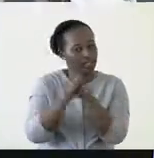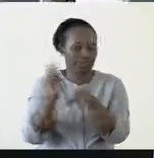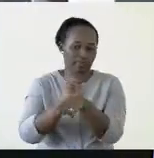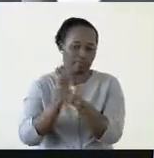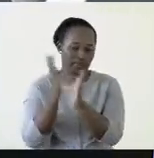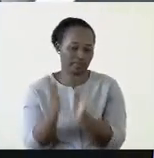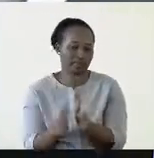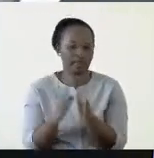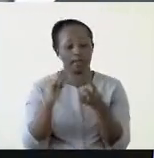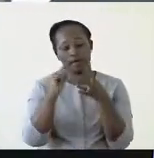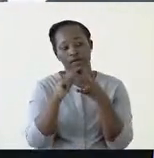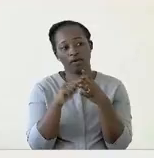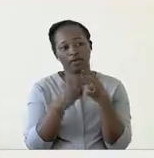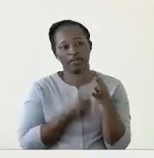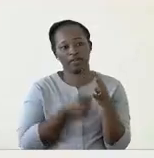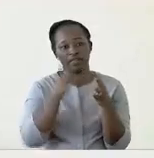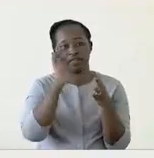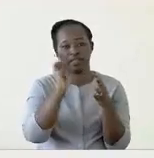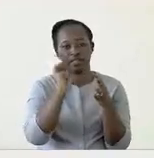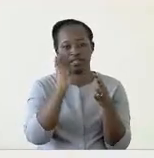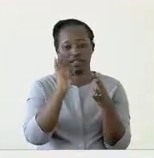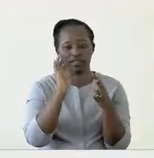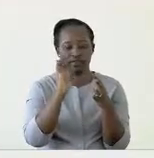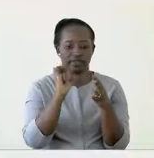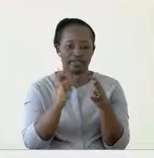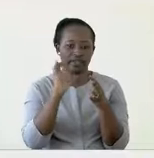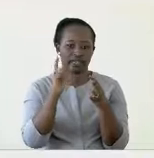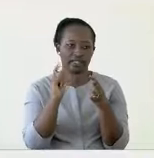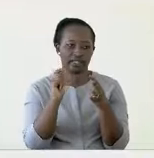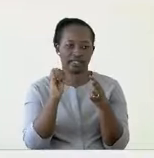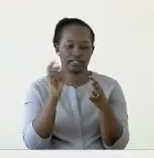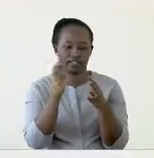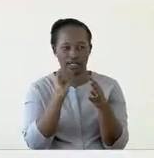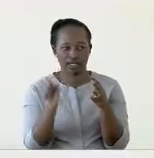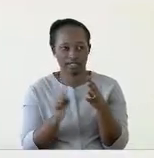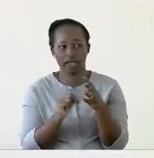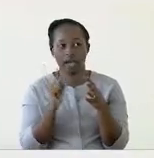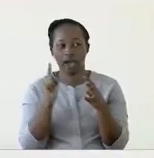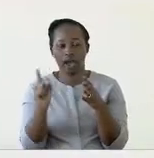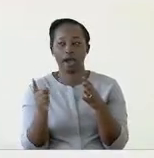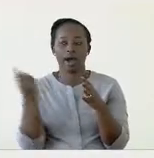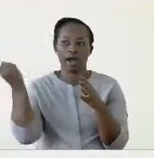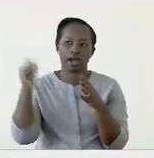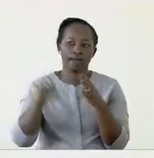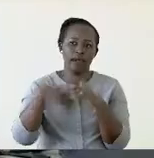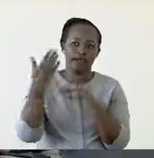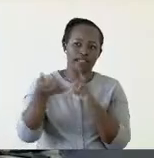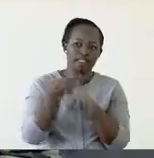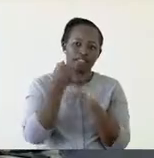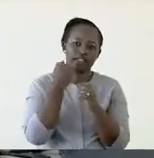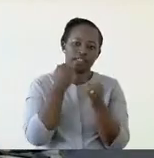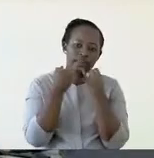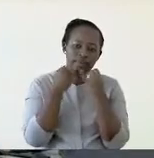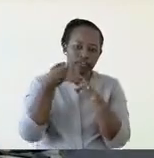And number four, we have the effectors. The effectors now are the one to, after receiving the information from the